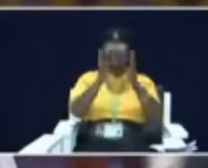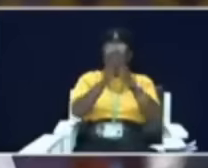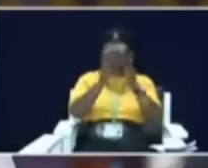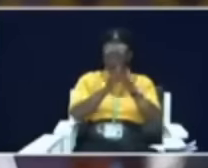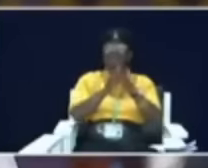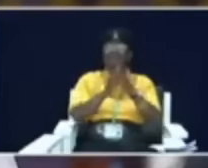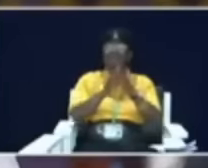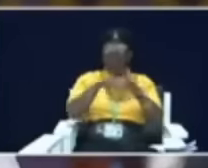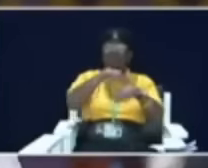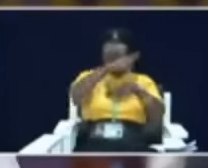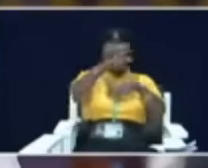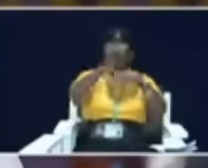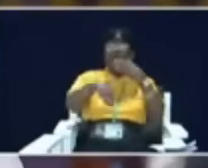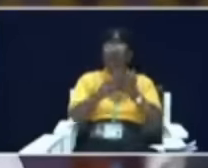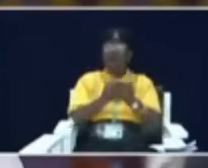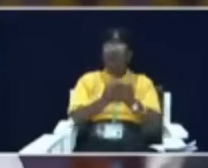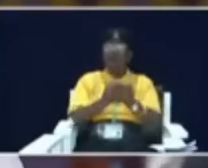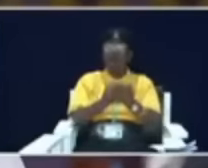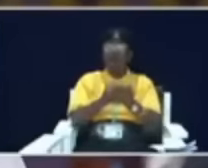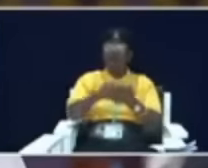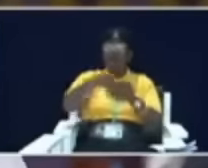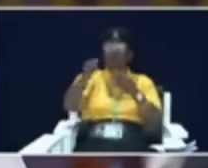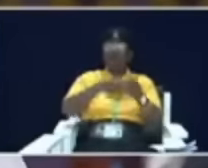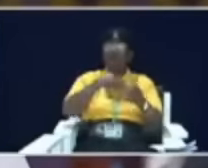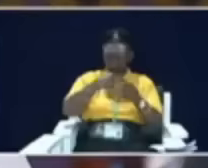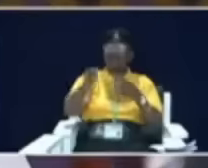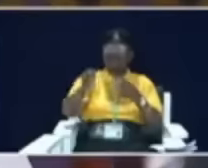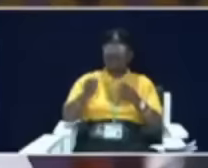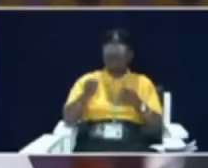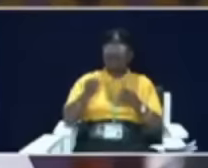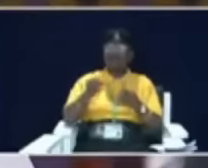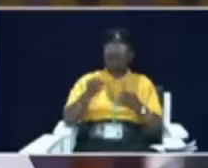all manners of precious things